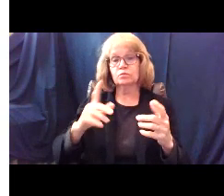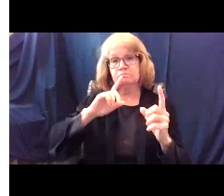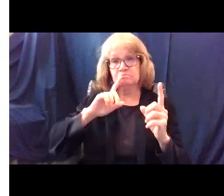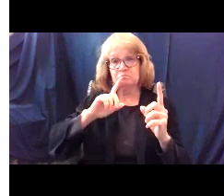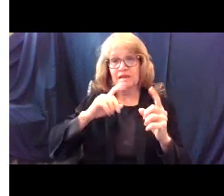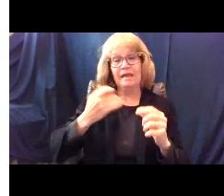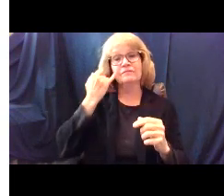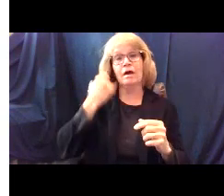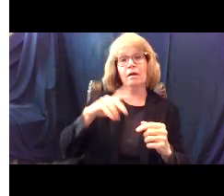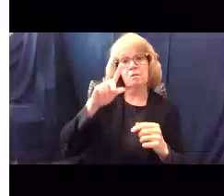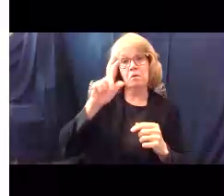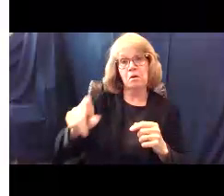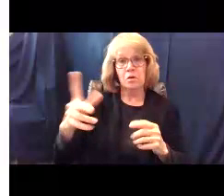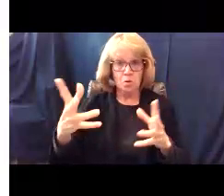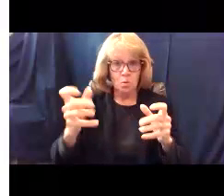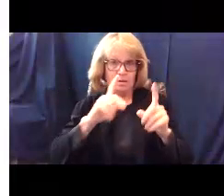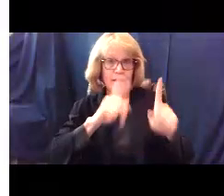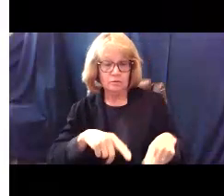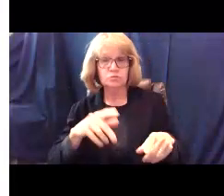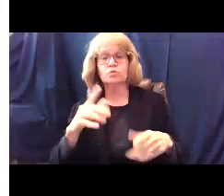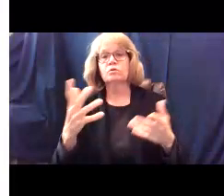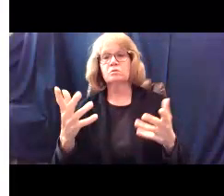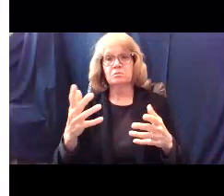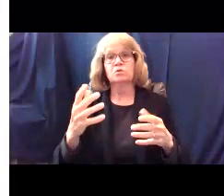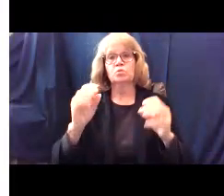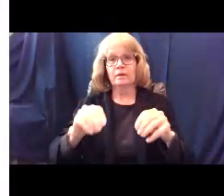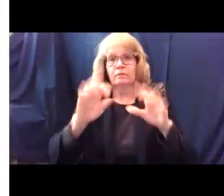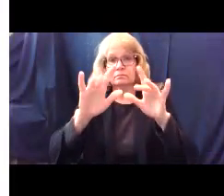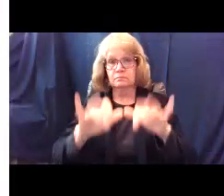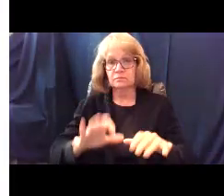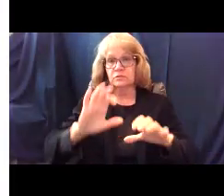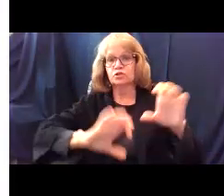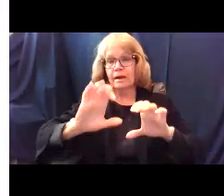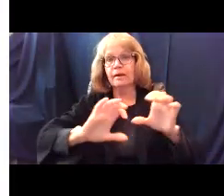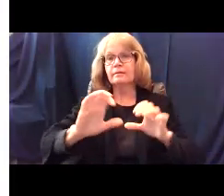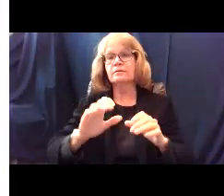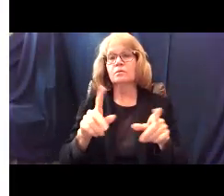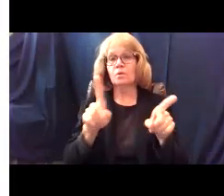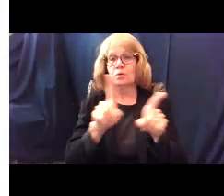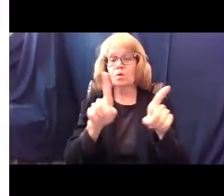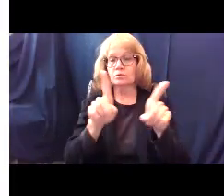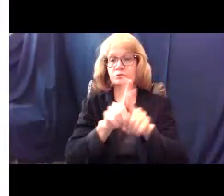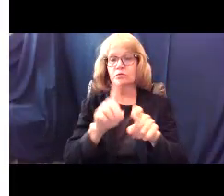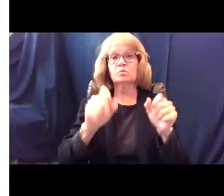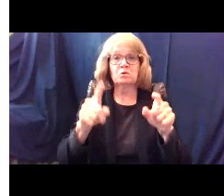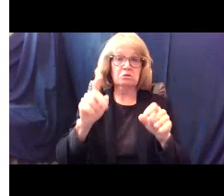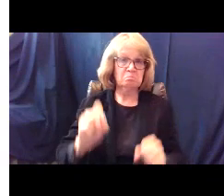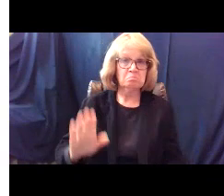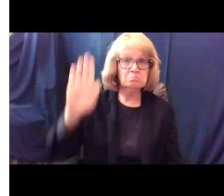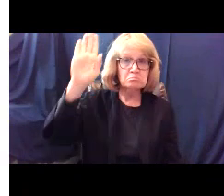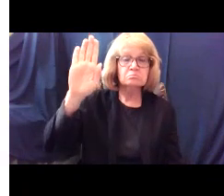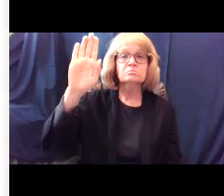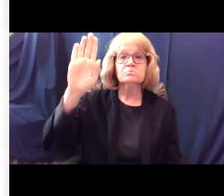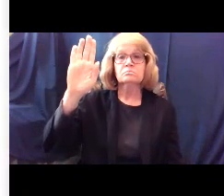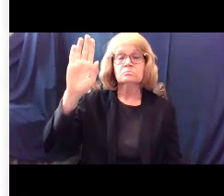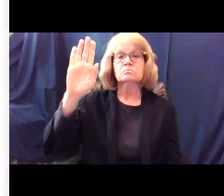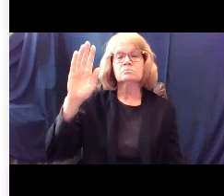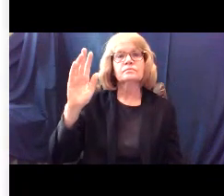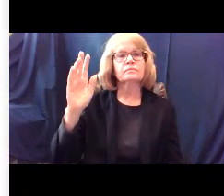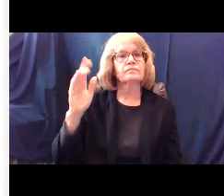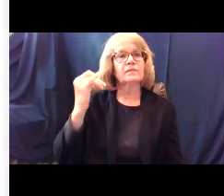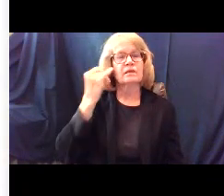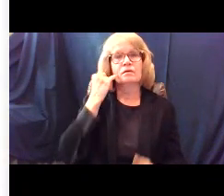pose to the group, please feel free to enter that into the chat. You can also raise your hand if